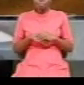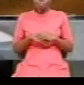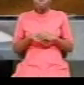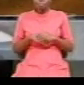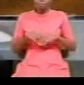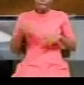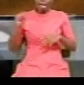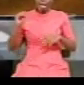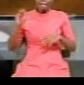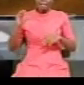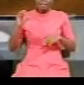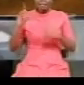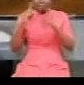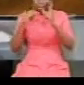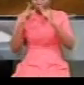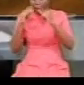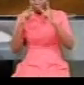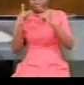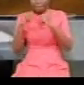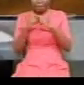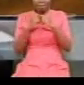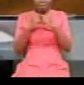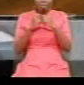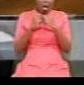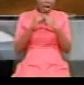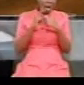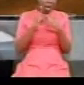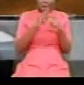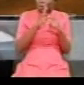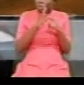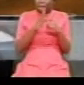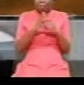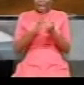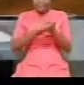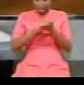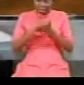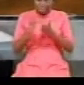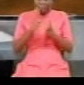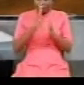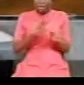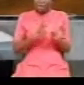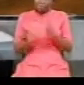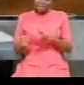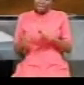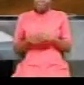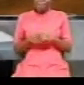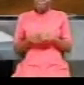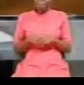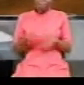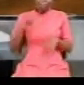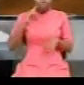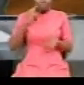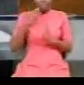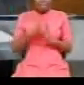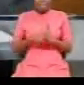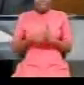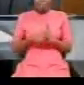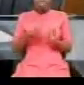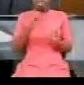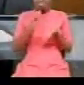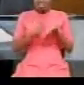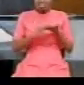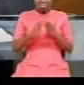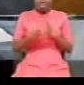Scandals, backbiting, gossip, clean up, be ready. Bitterness,